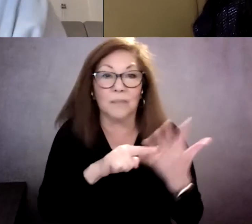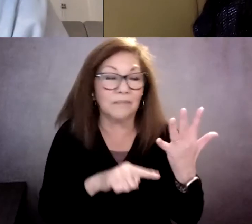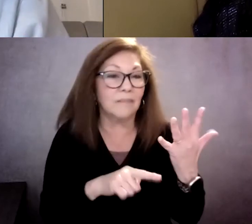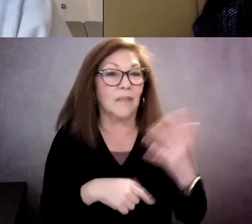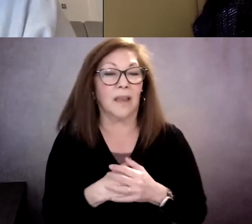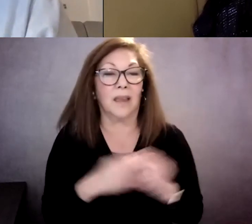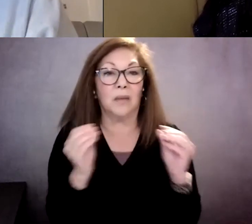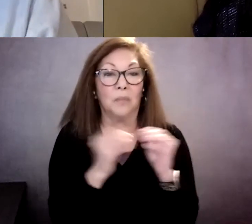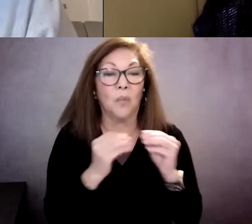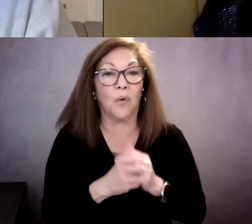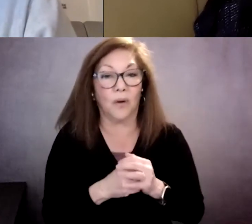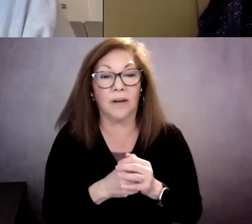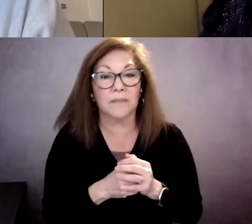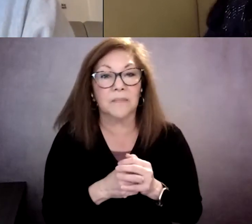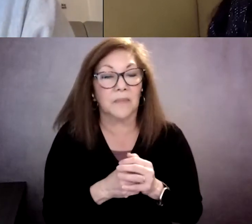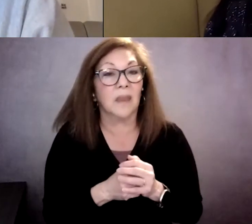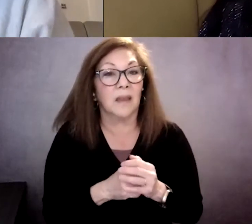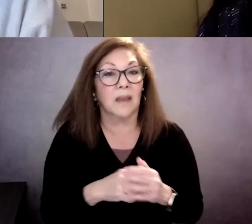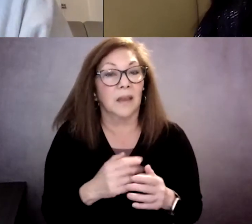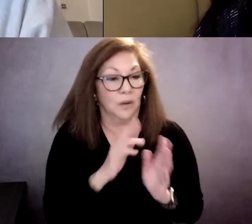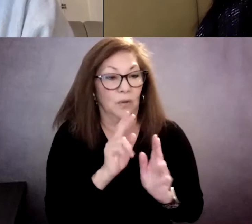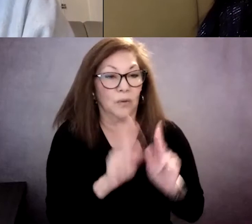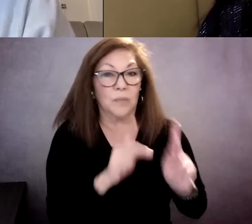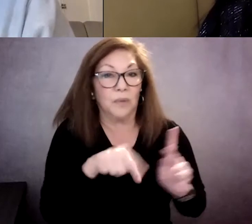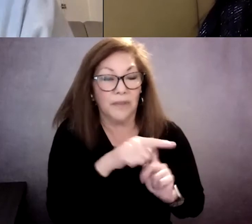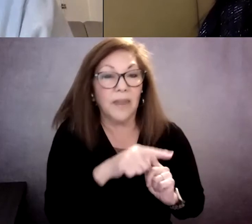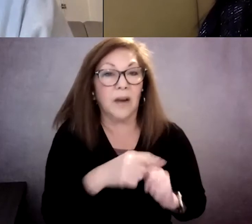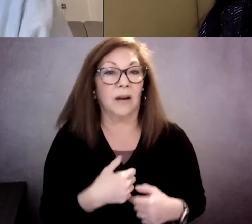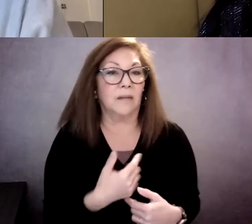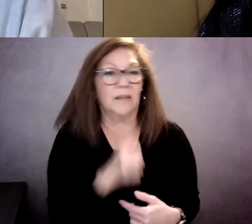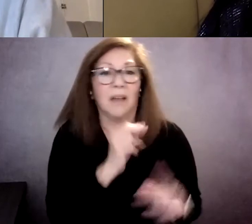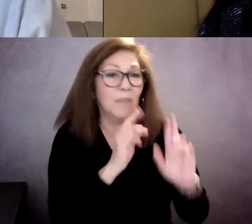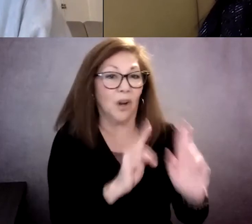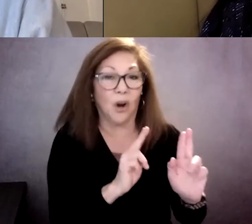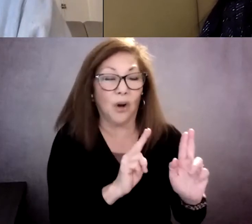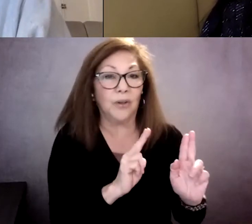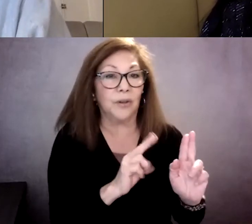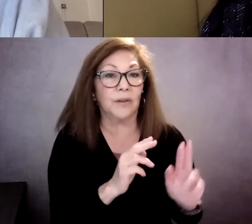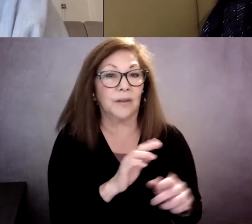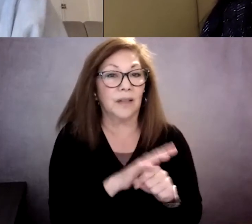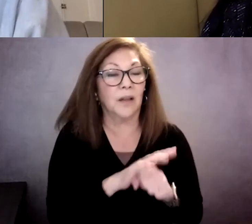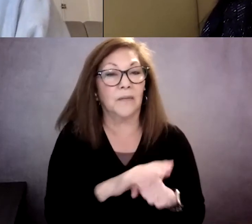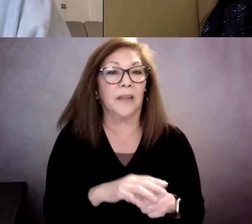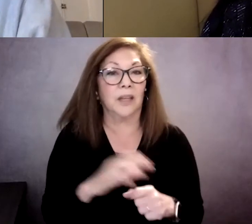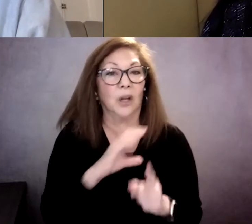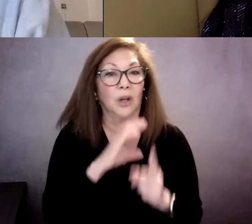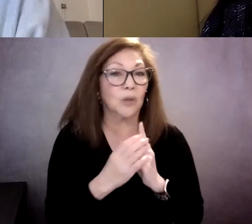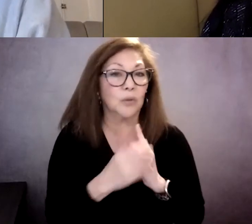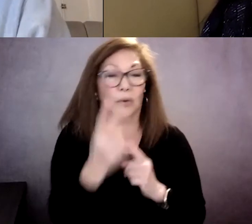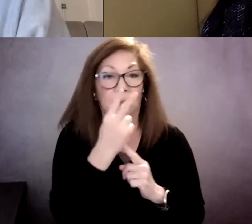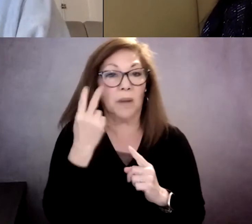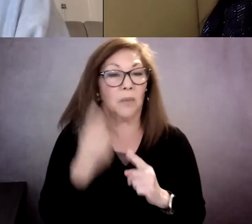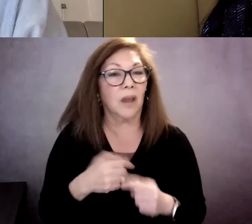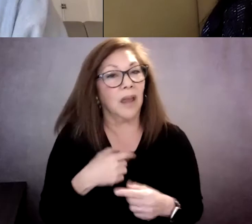more. And these were usually figures who had not been honored sufficiently in cultural memory. And I wanted to restore